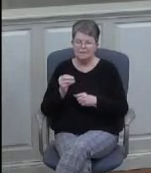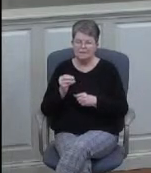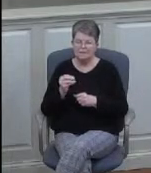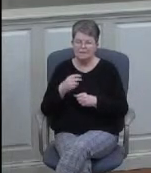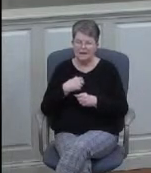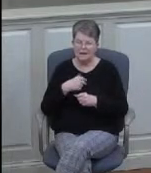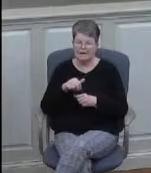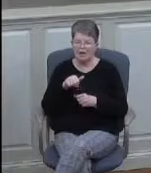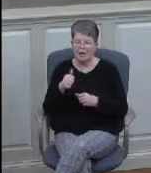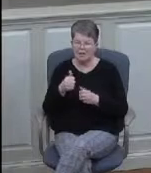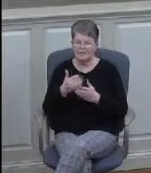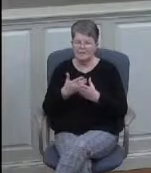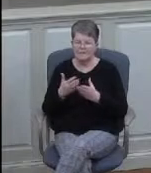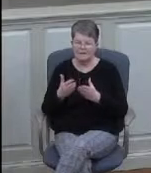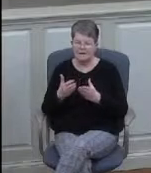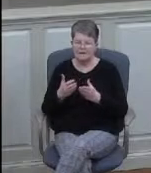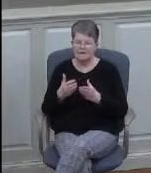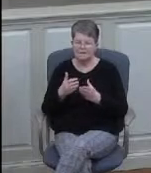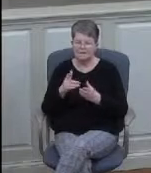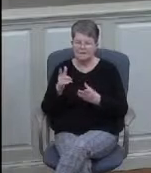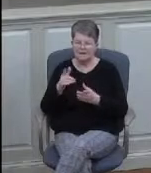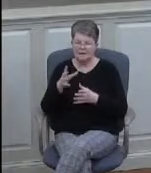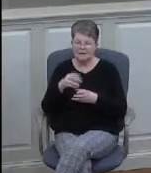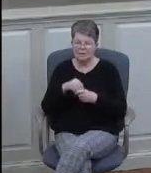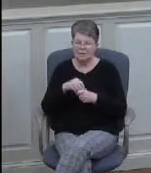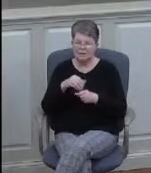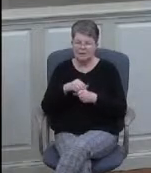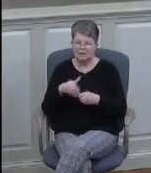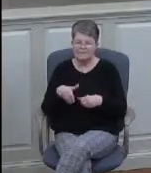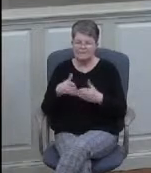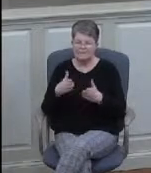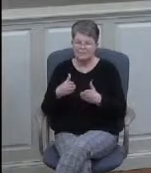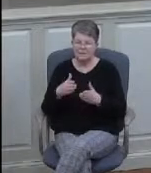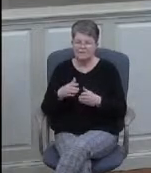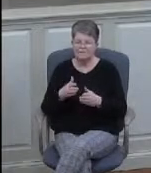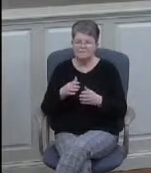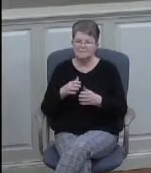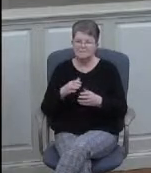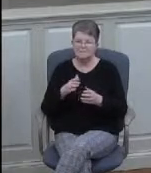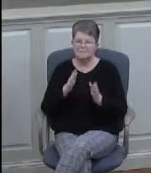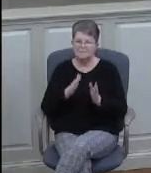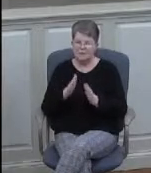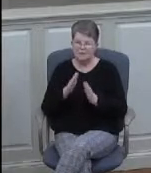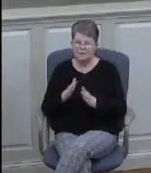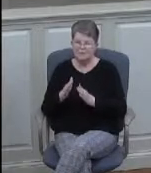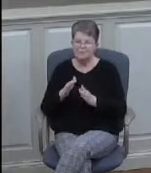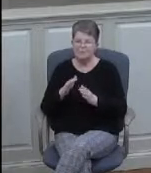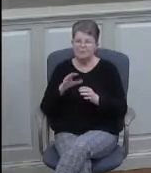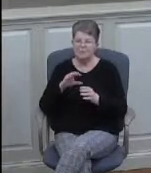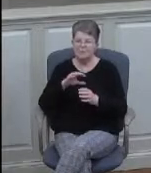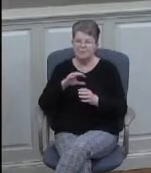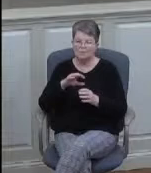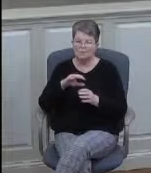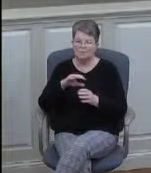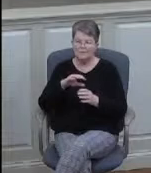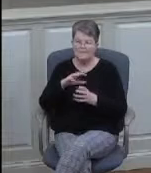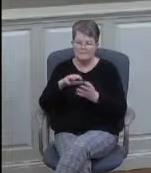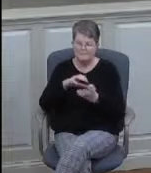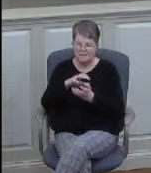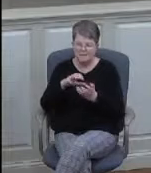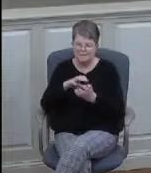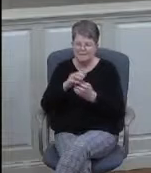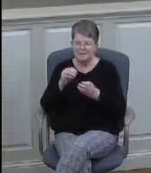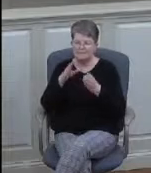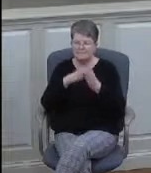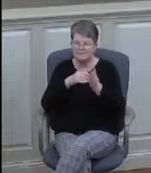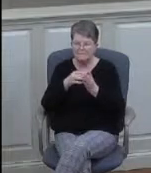There's other items that they included in their proposal. Surface preparation, coating and mixing, where they actually observe the preparation of